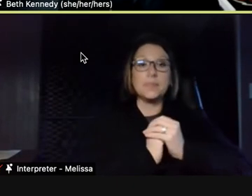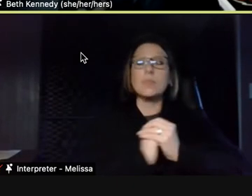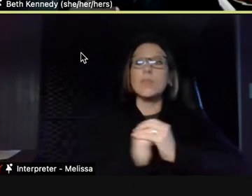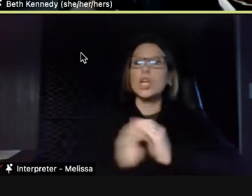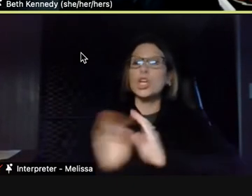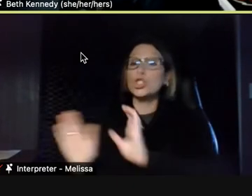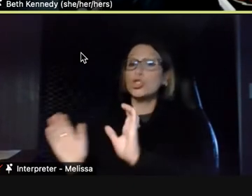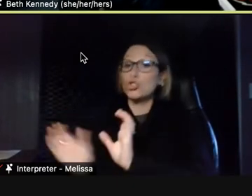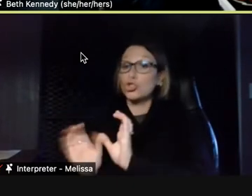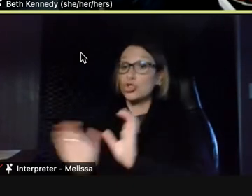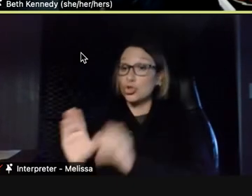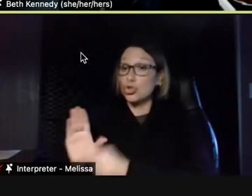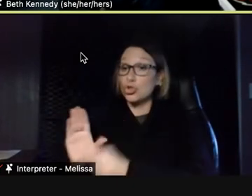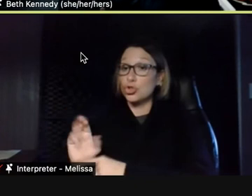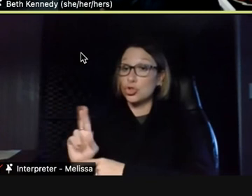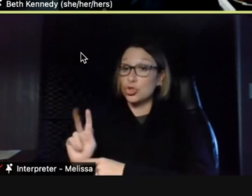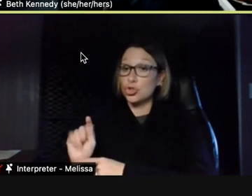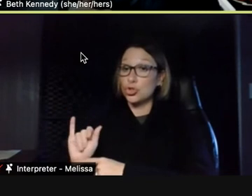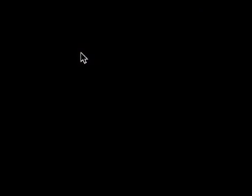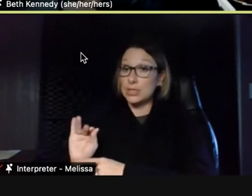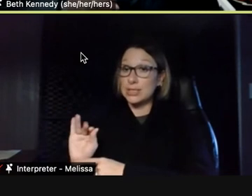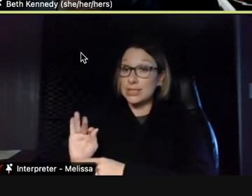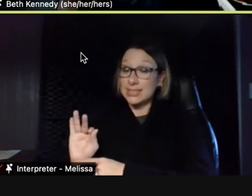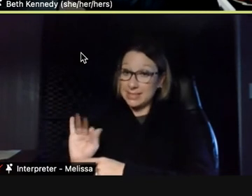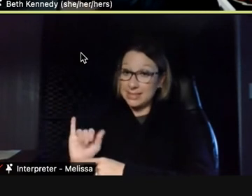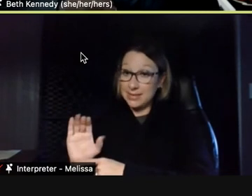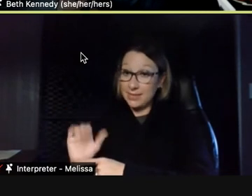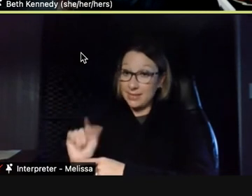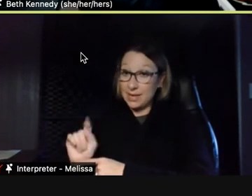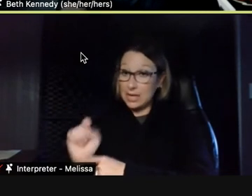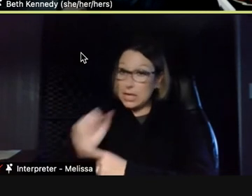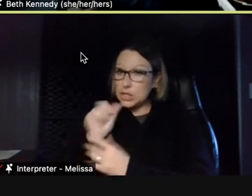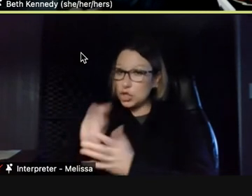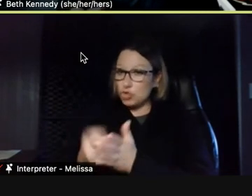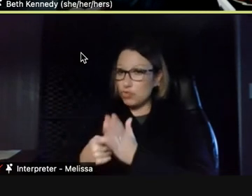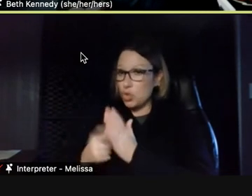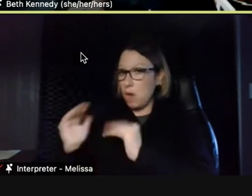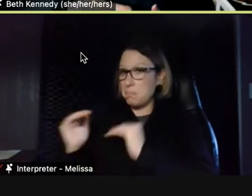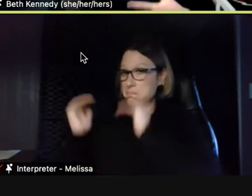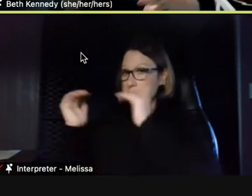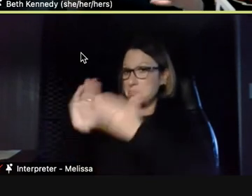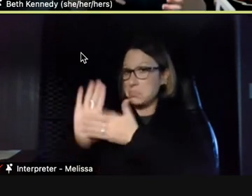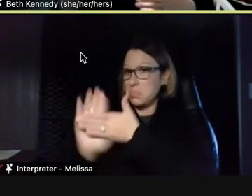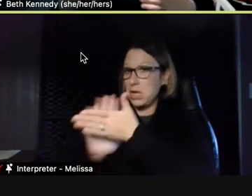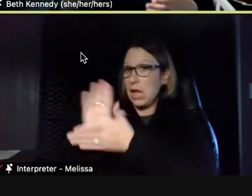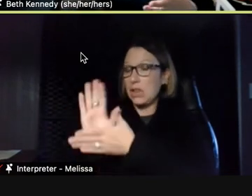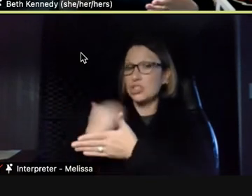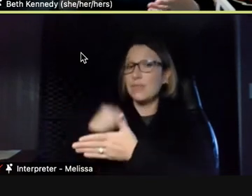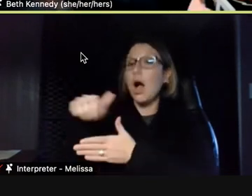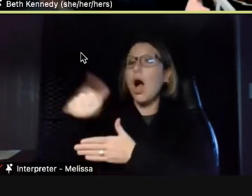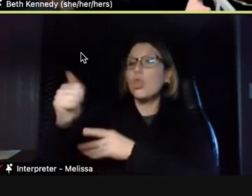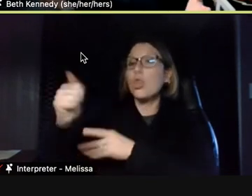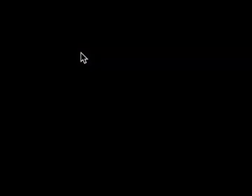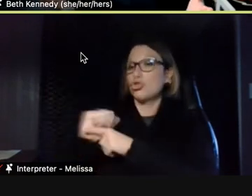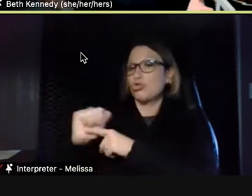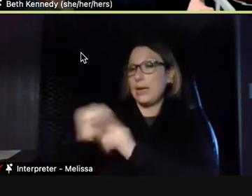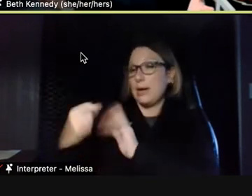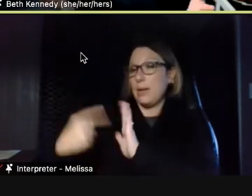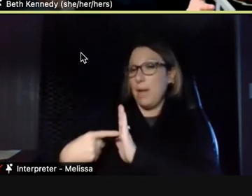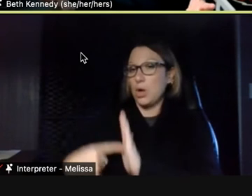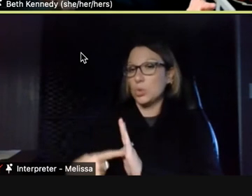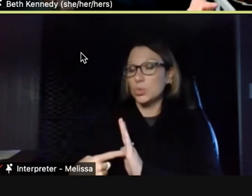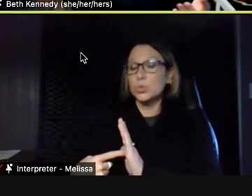certificate training does not require higher ed. There are other training models. And so you really need to figure out